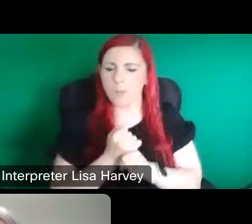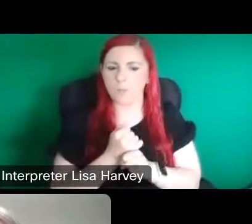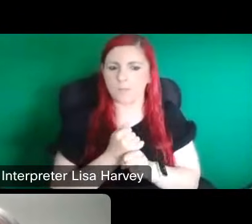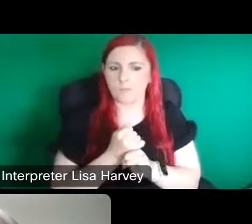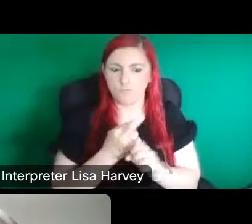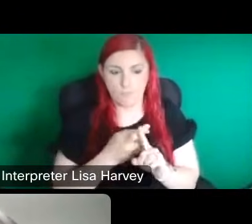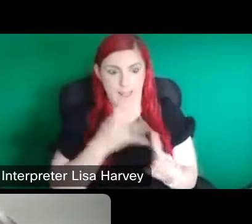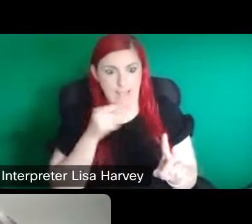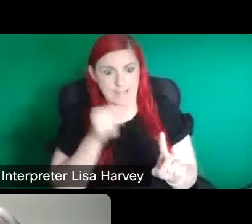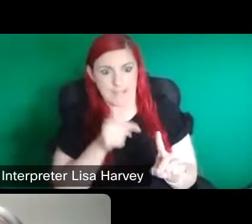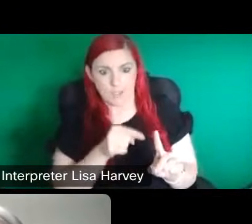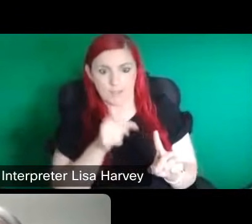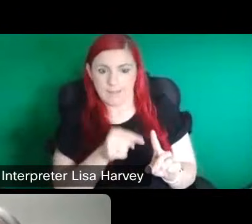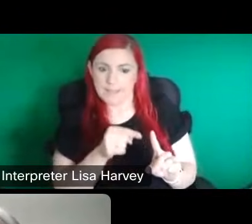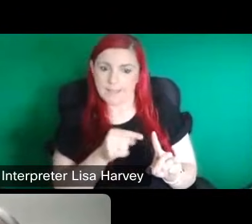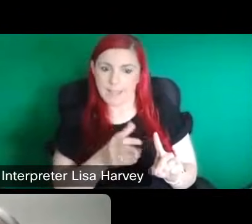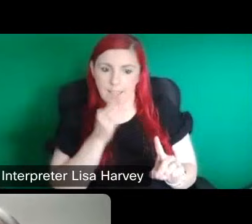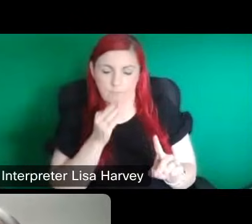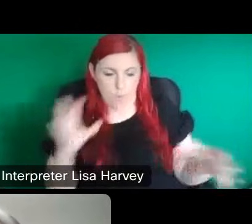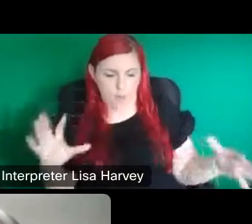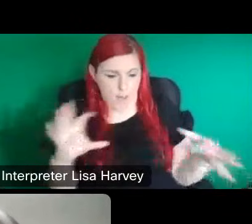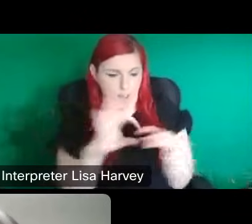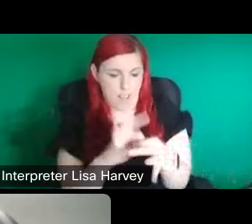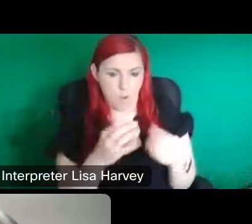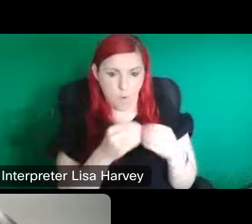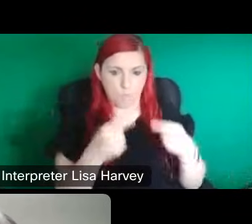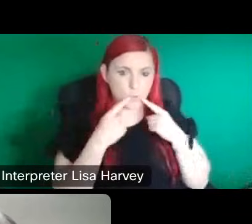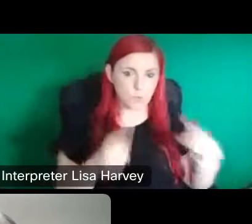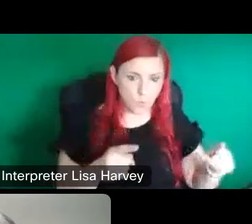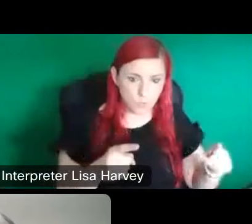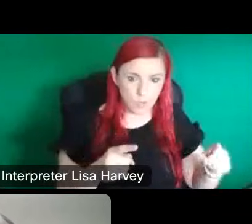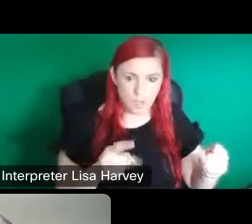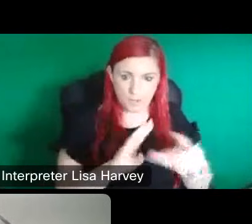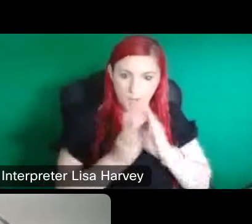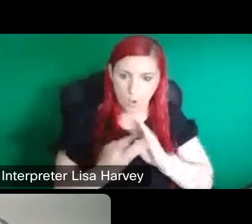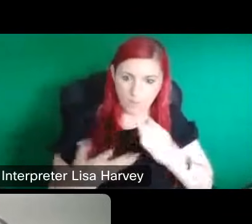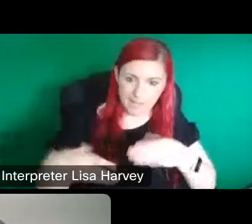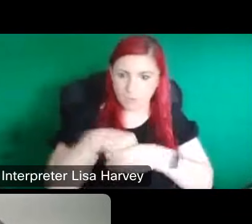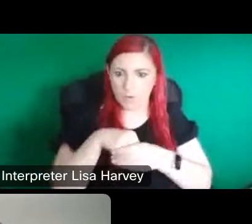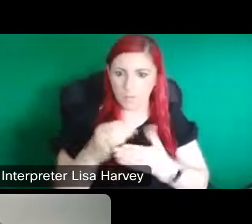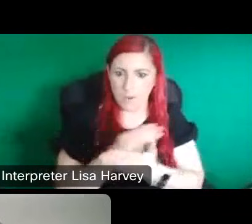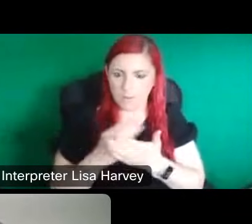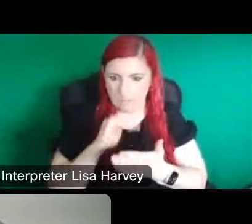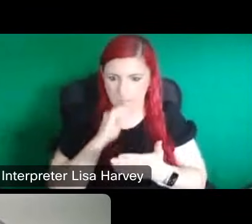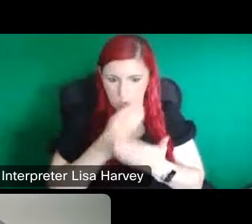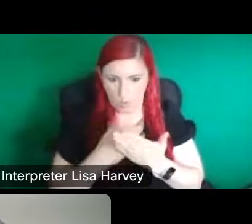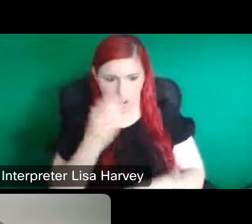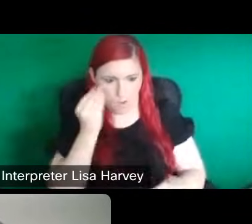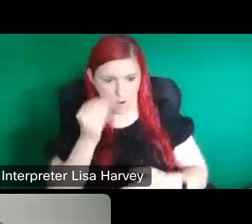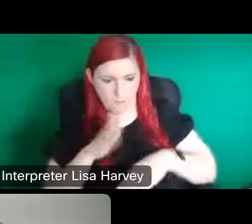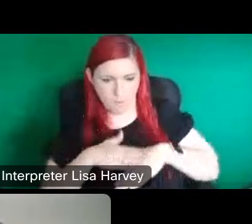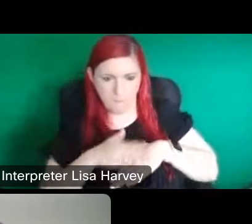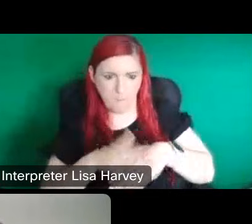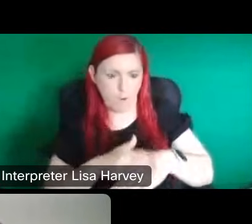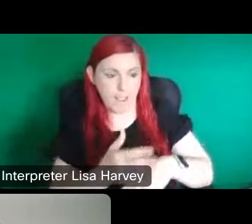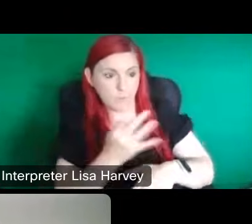marry open disclosure as part of that, and if it's an integral part, that you actually get much richer learning by involving the